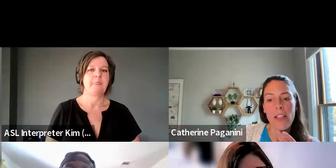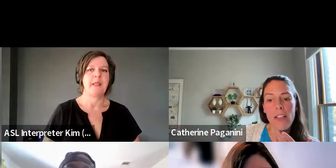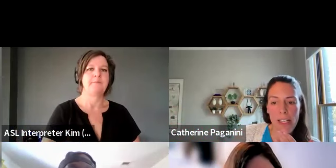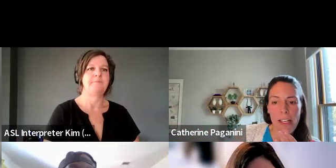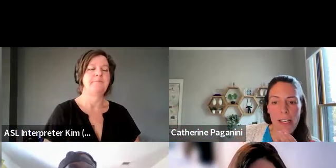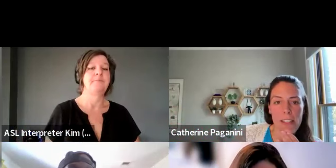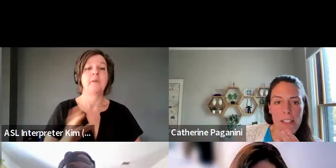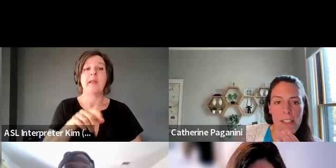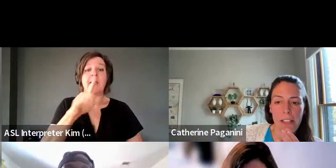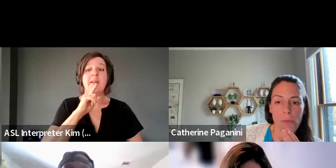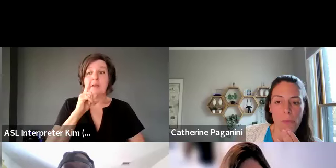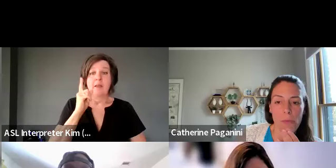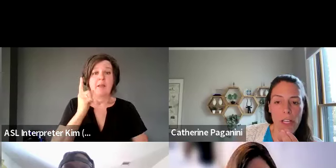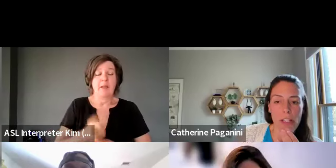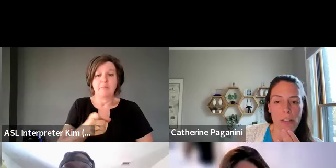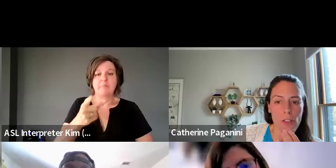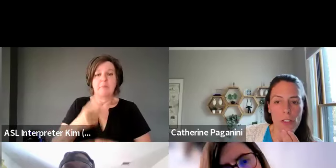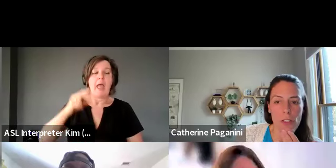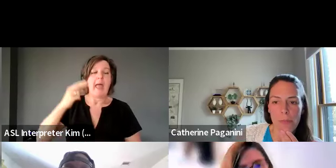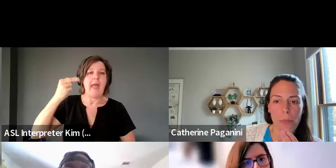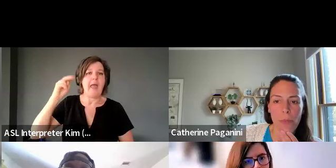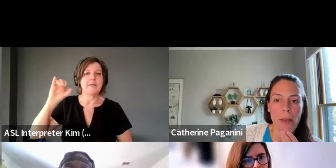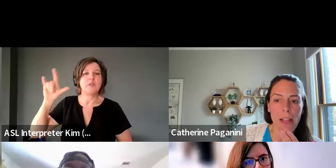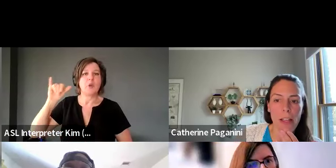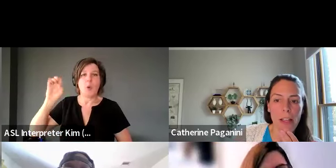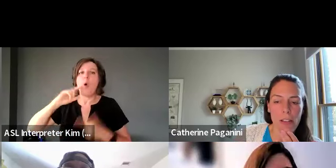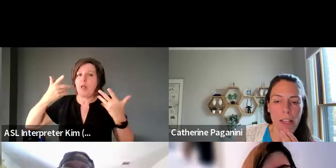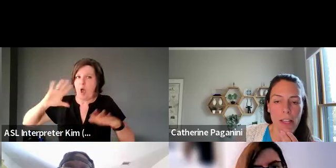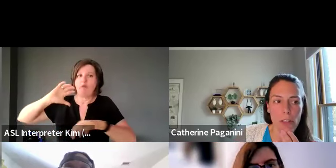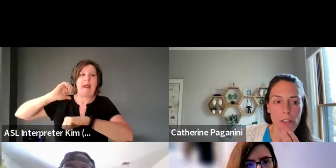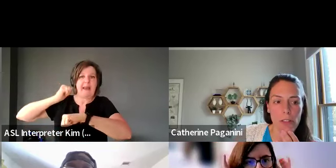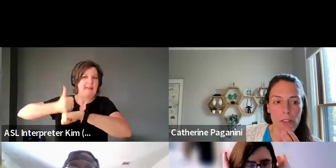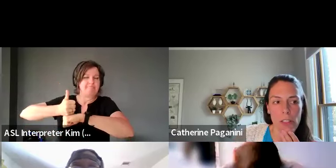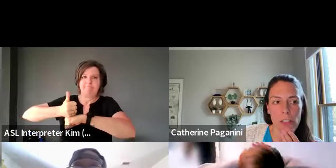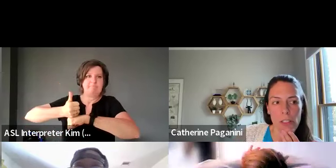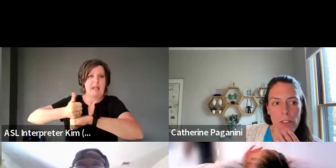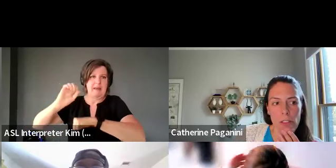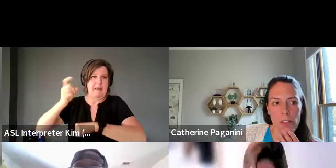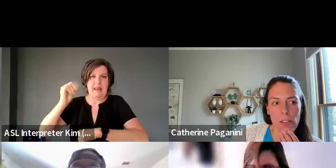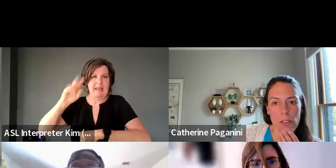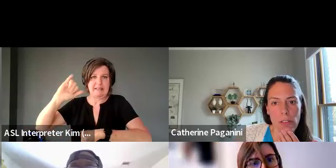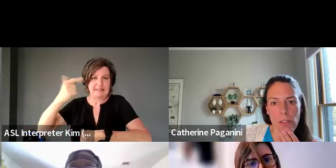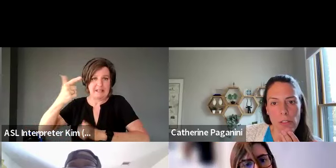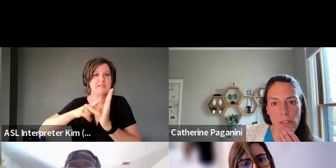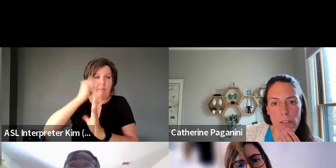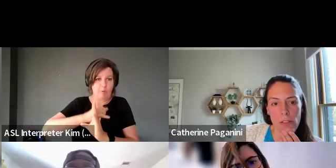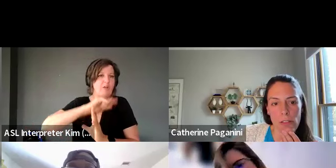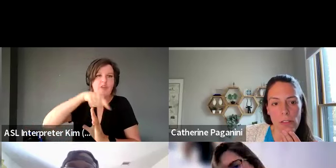And Nicole, it is already an existing project, so it's just piggybacking on that one.